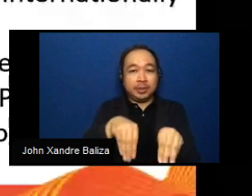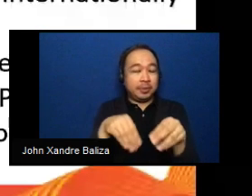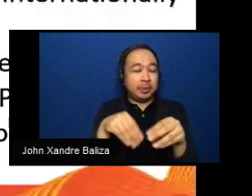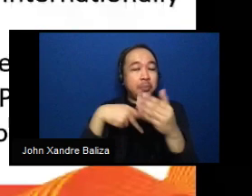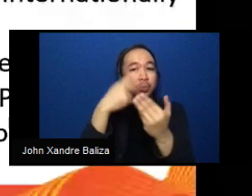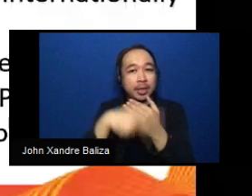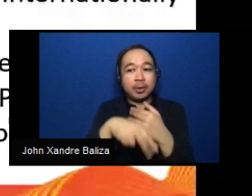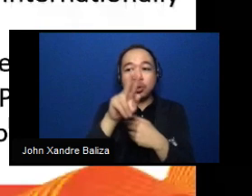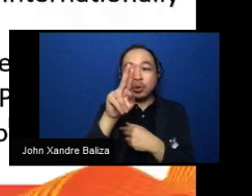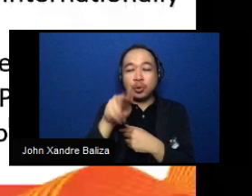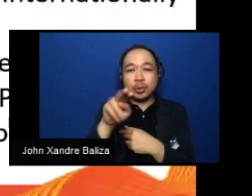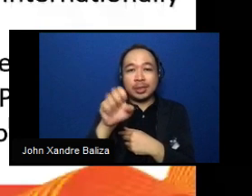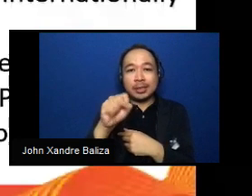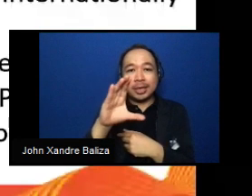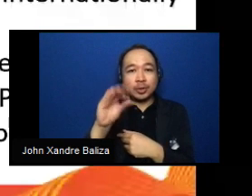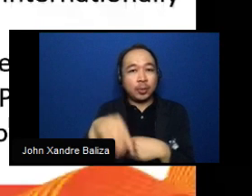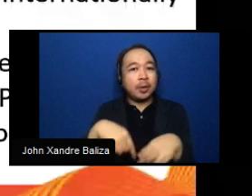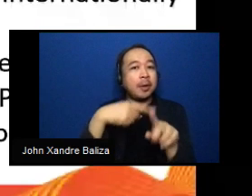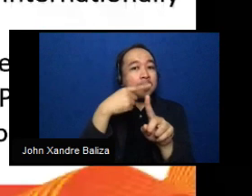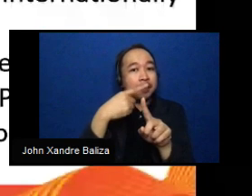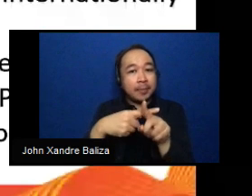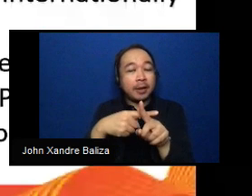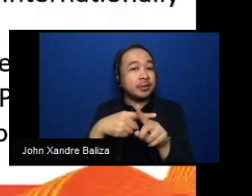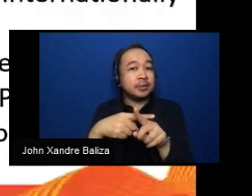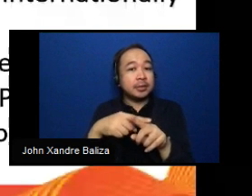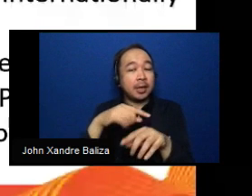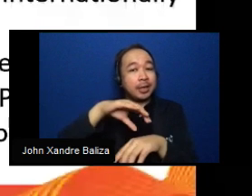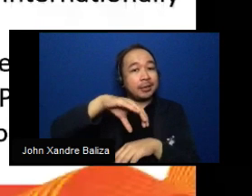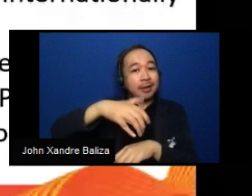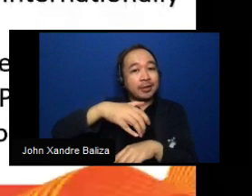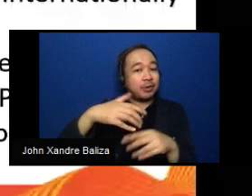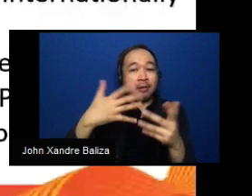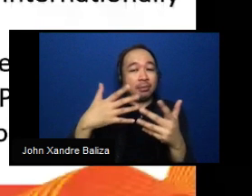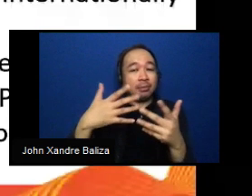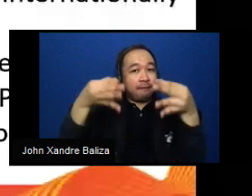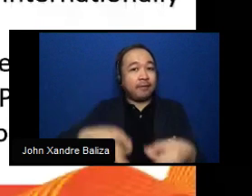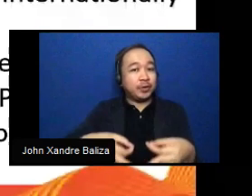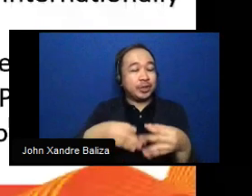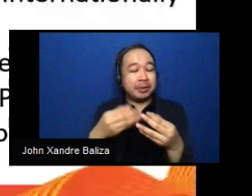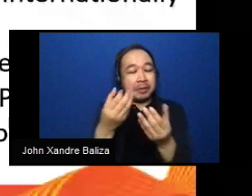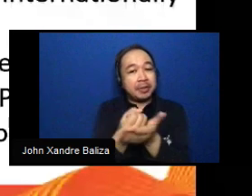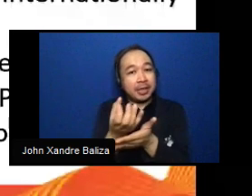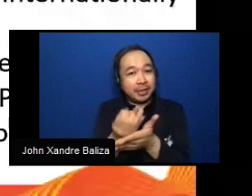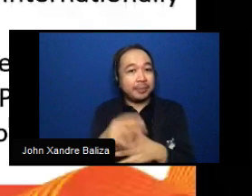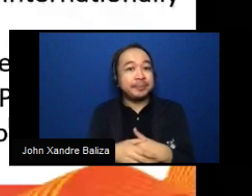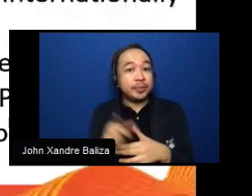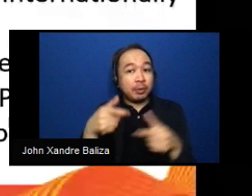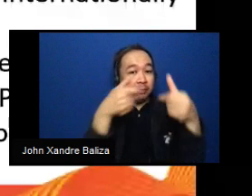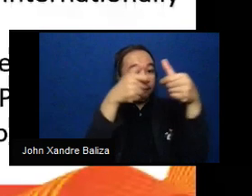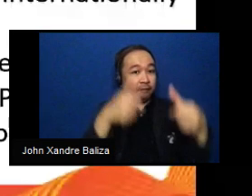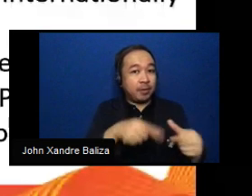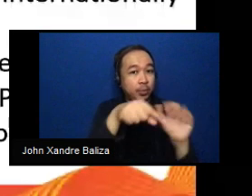International Labour Organization on the basis of national official data. The framework is proposed for future use by member states